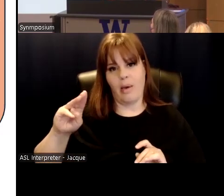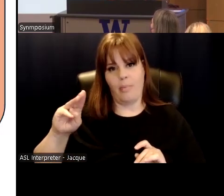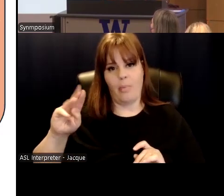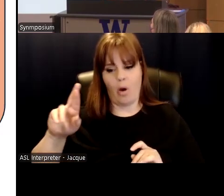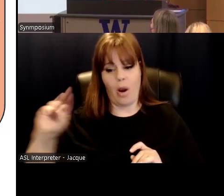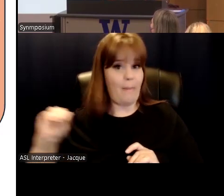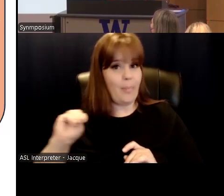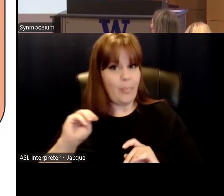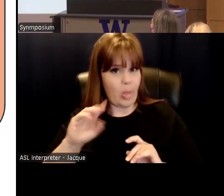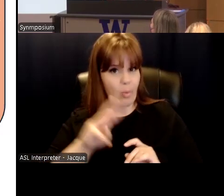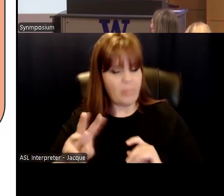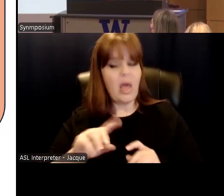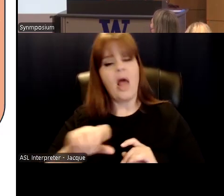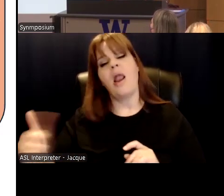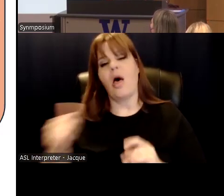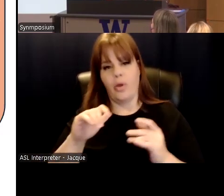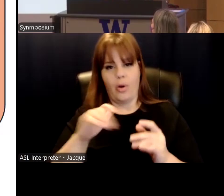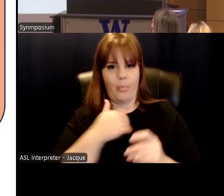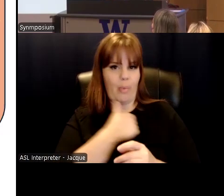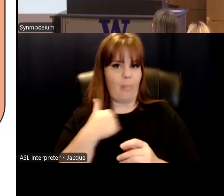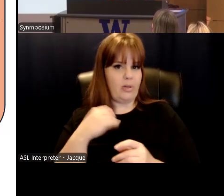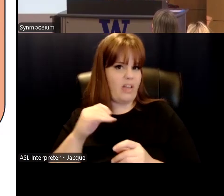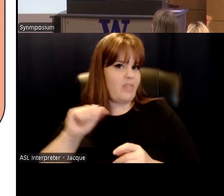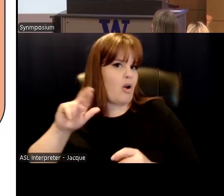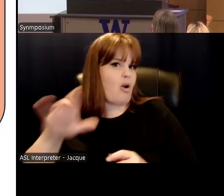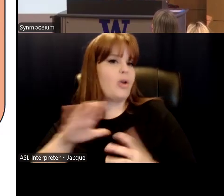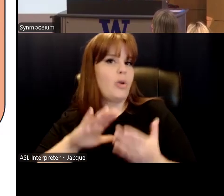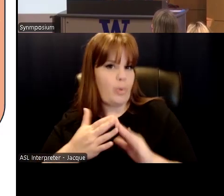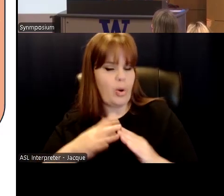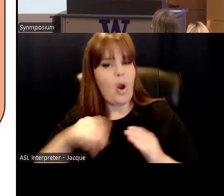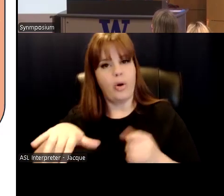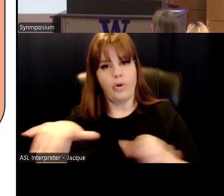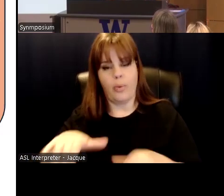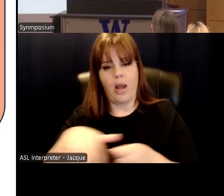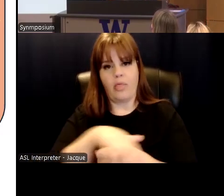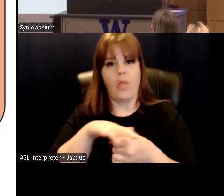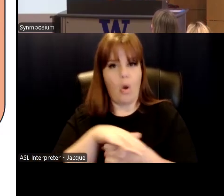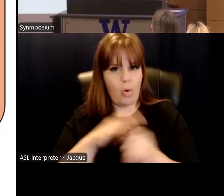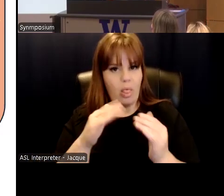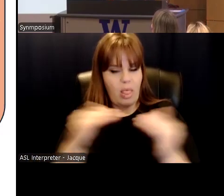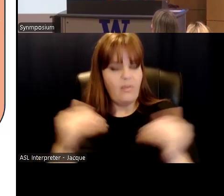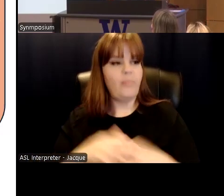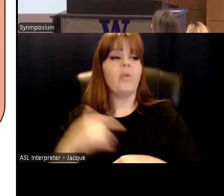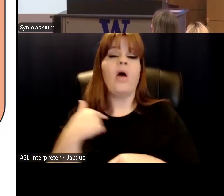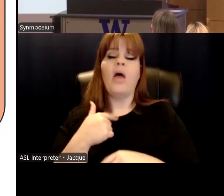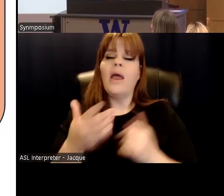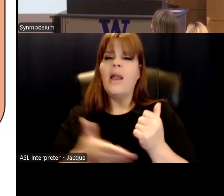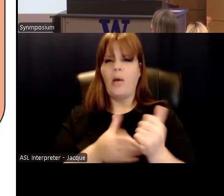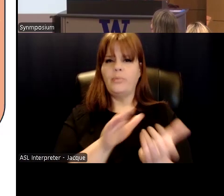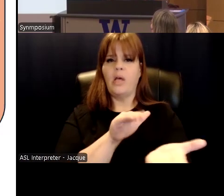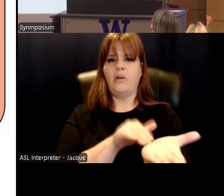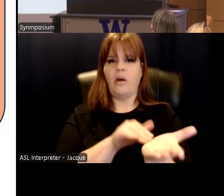members of the AHRQ community are already doing at the local level. This helps walk a clinician through